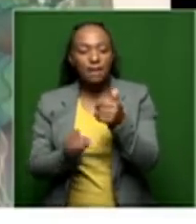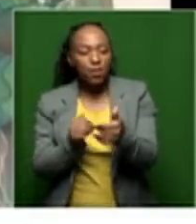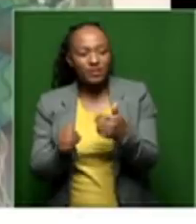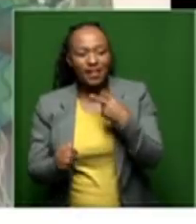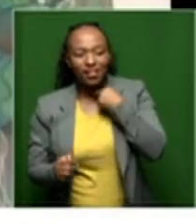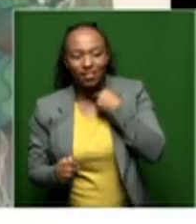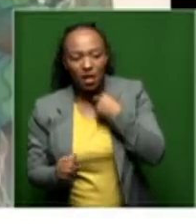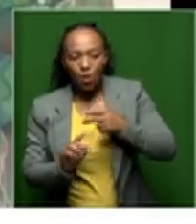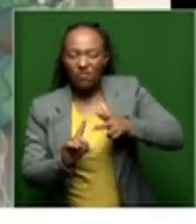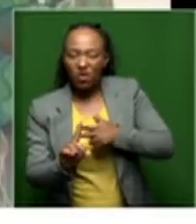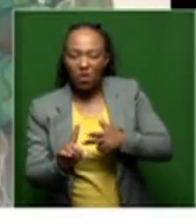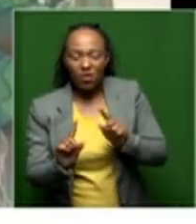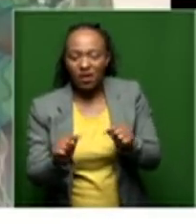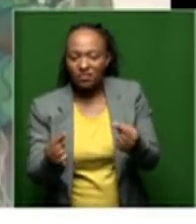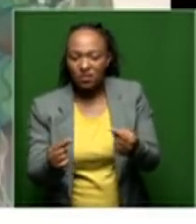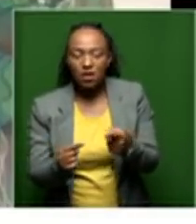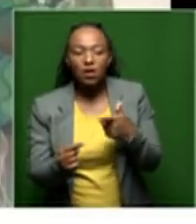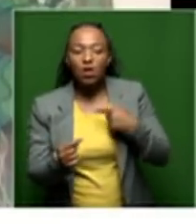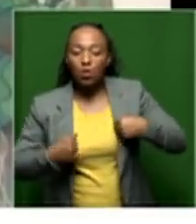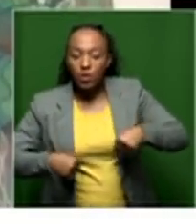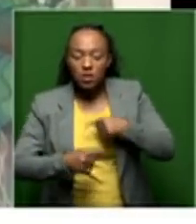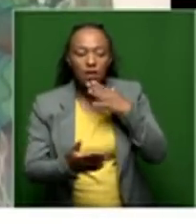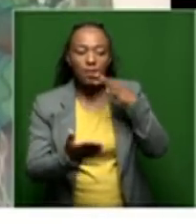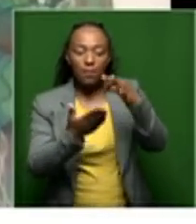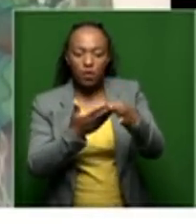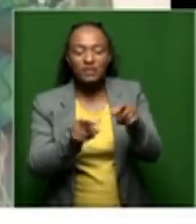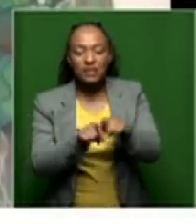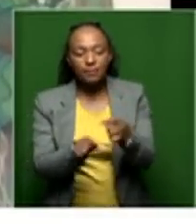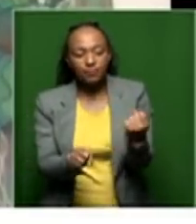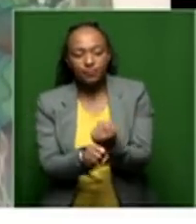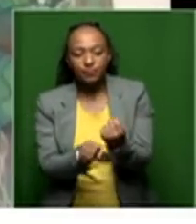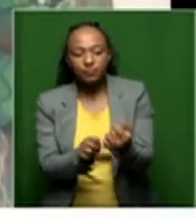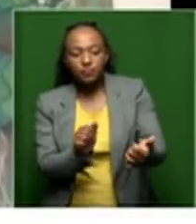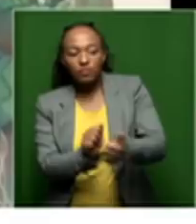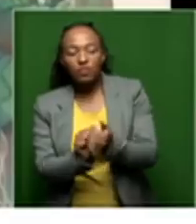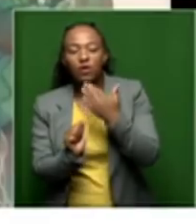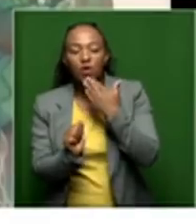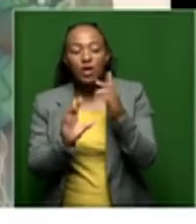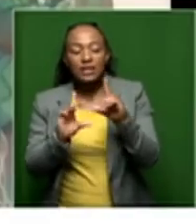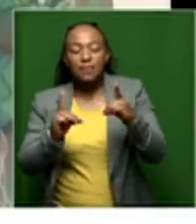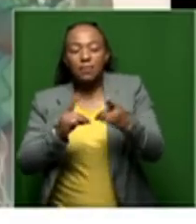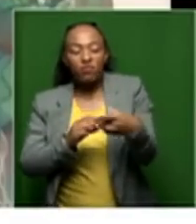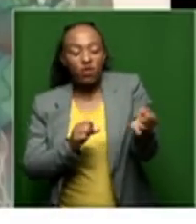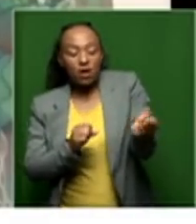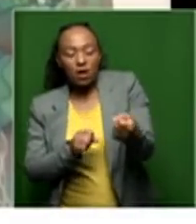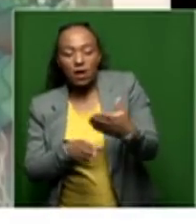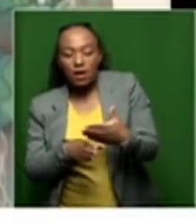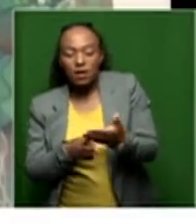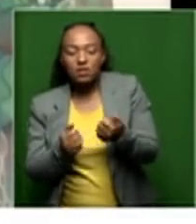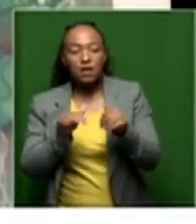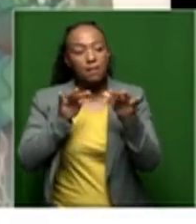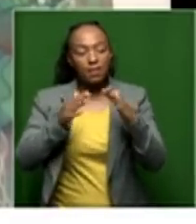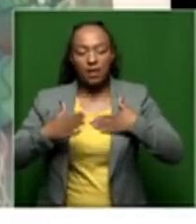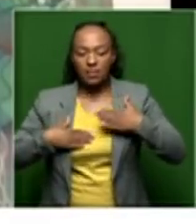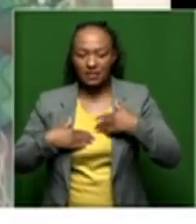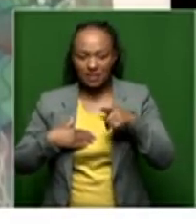not continuing. So we are proposing, and we will be working closely with the Department of Employment and Labor, Public